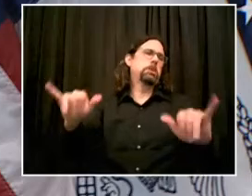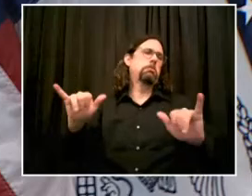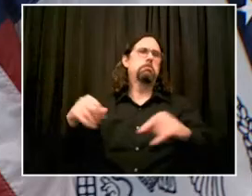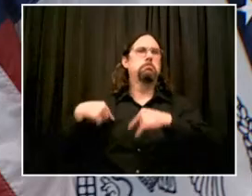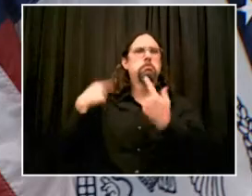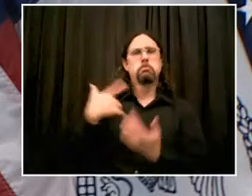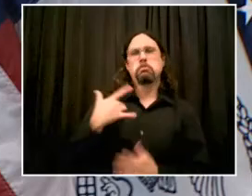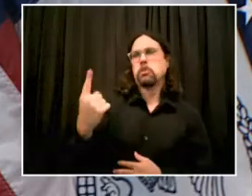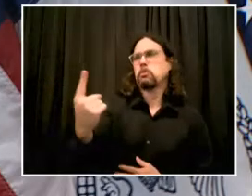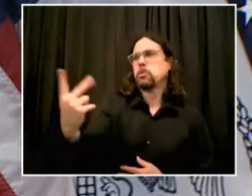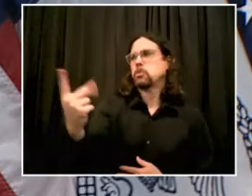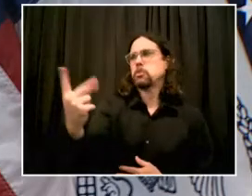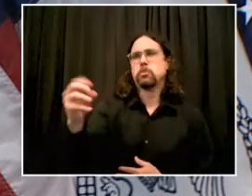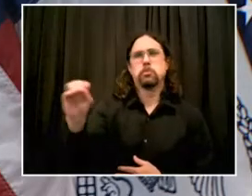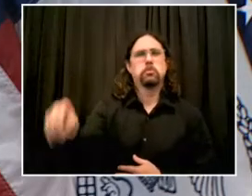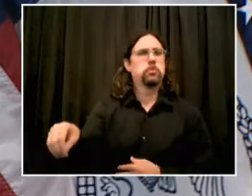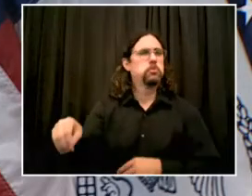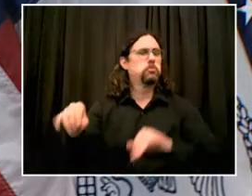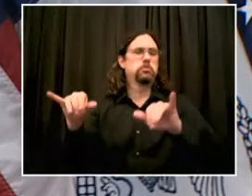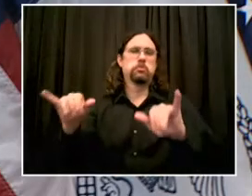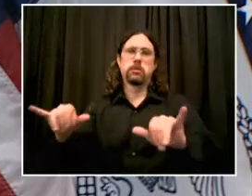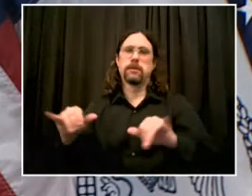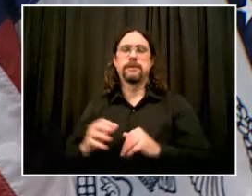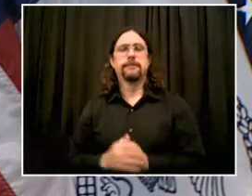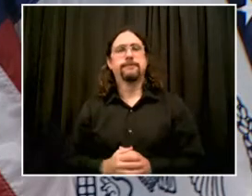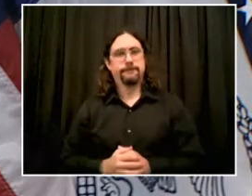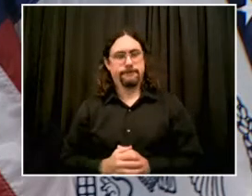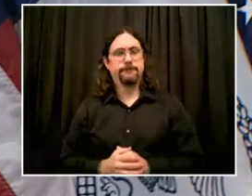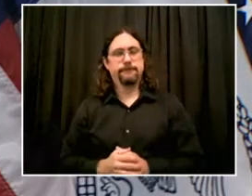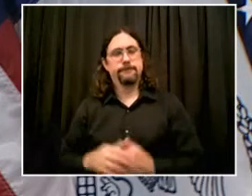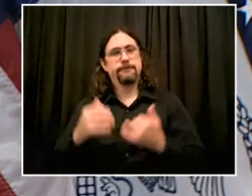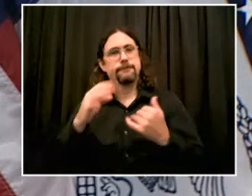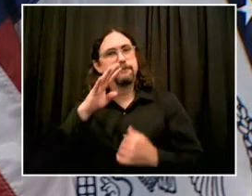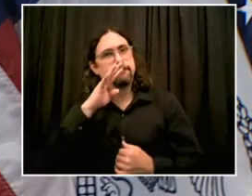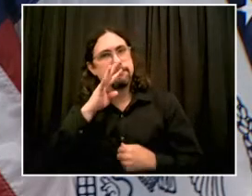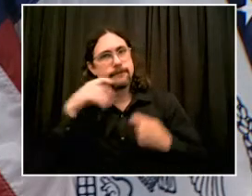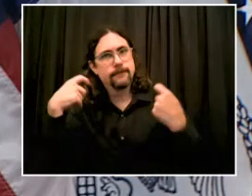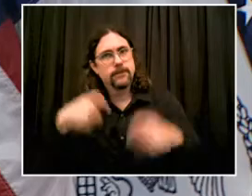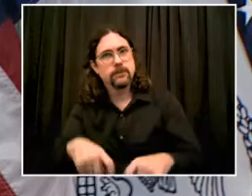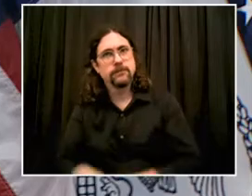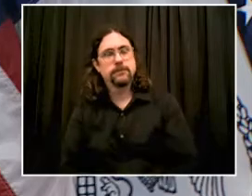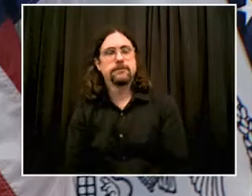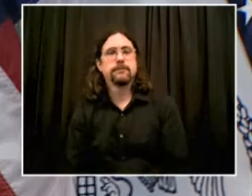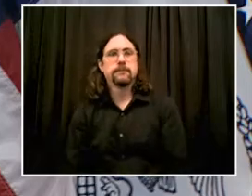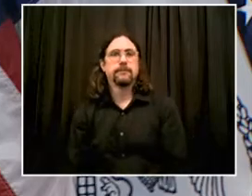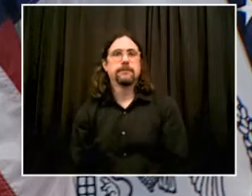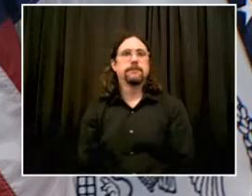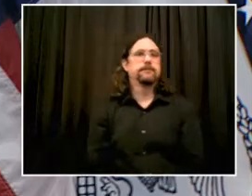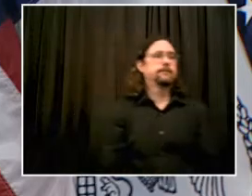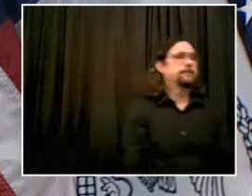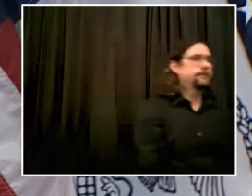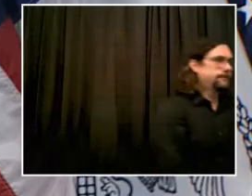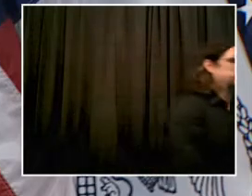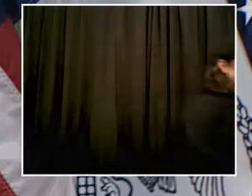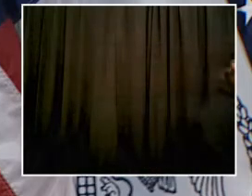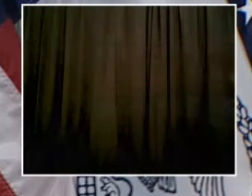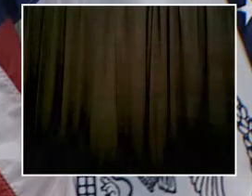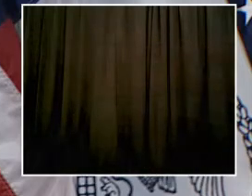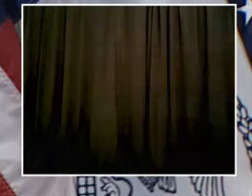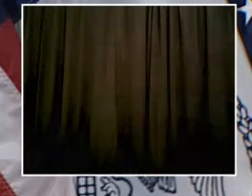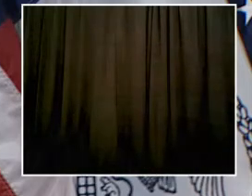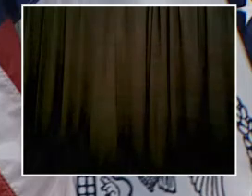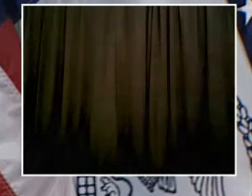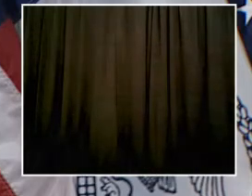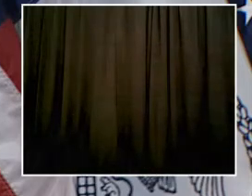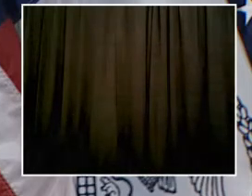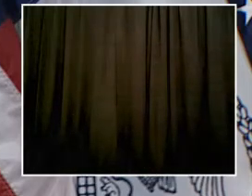las personas que vienen de estados con alta transmisión del coronavirus tienen que